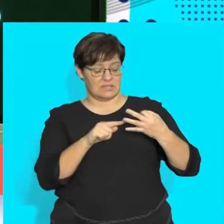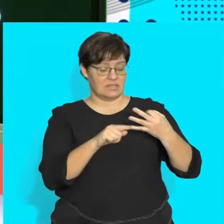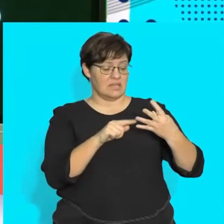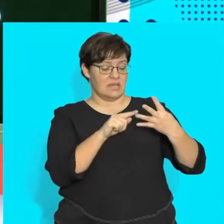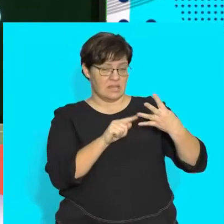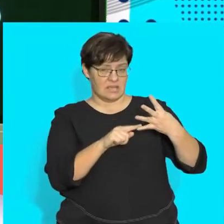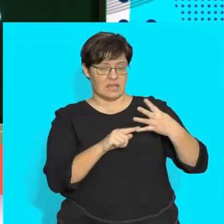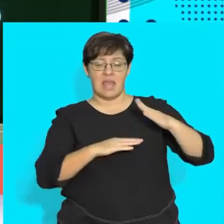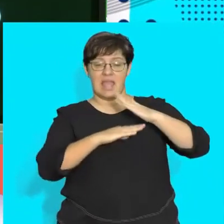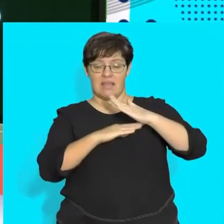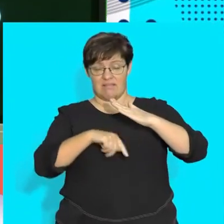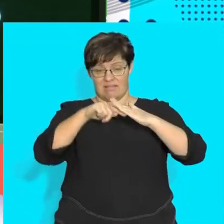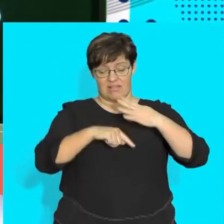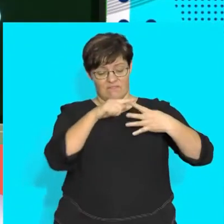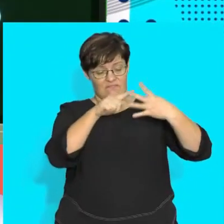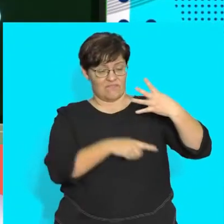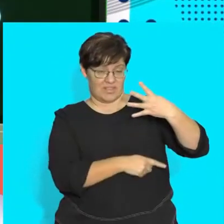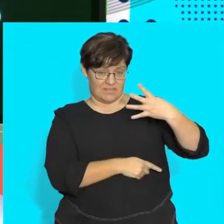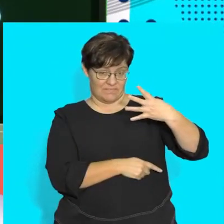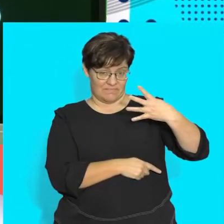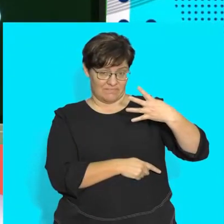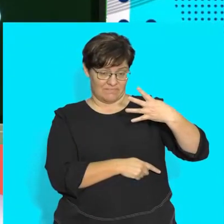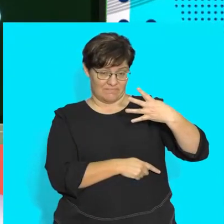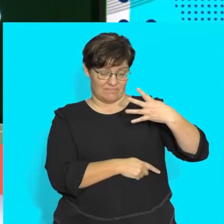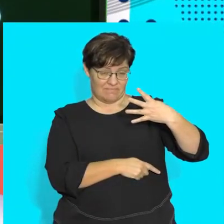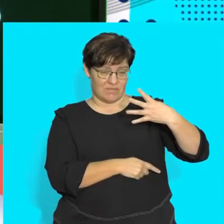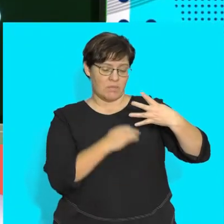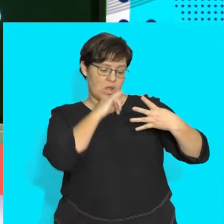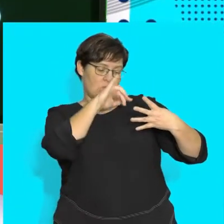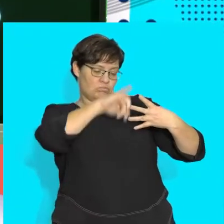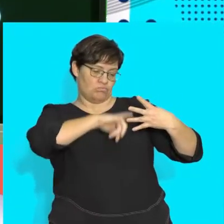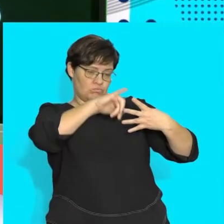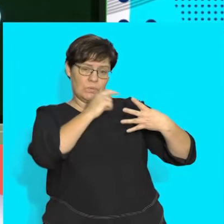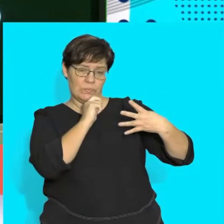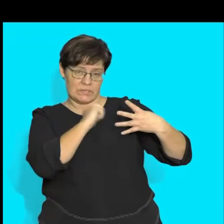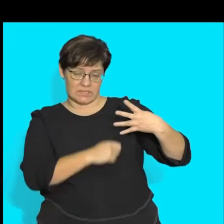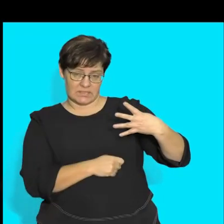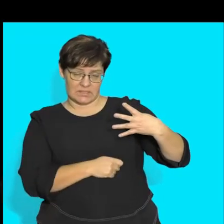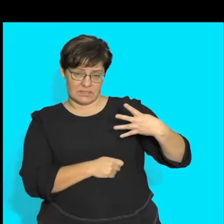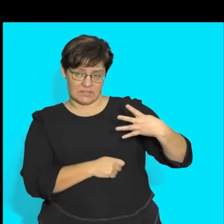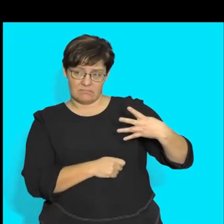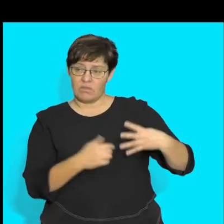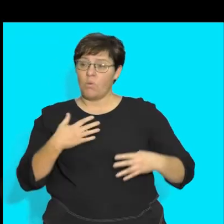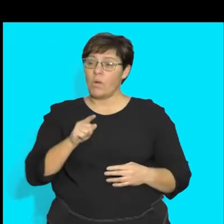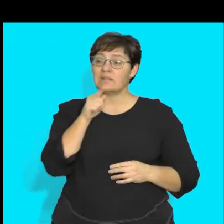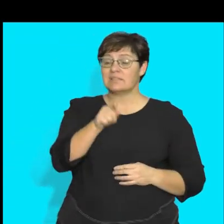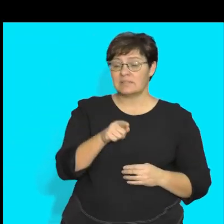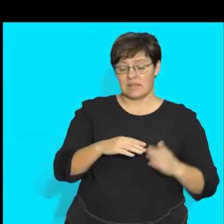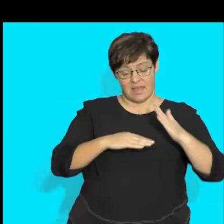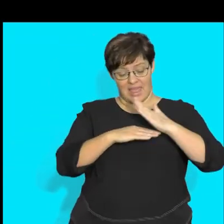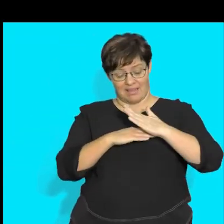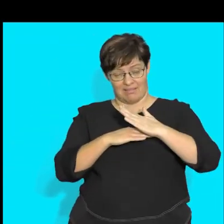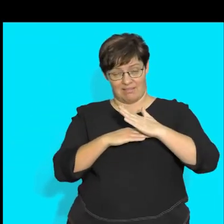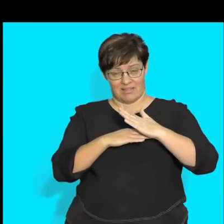got the angle of inclination formula, tan theta equals m. Which one am I going to use here? Well, they want me to determine the angle